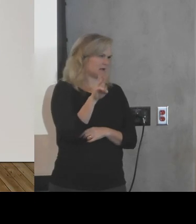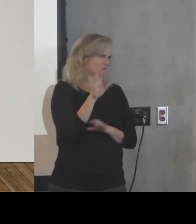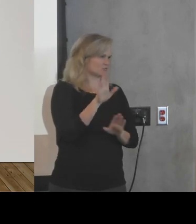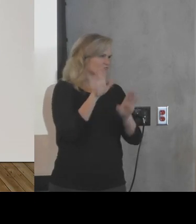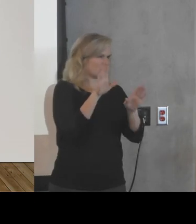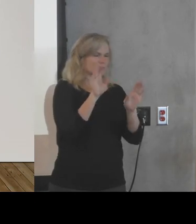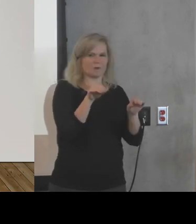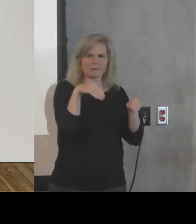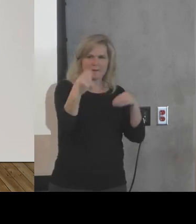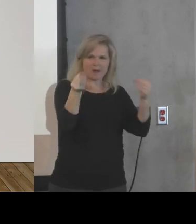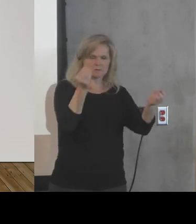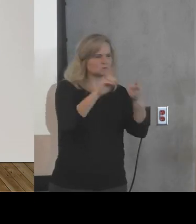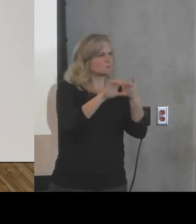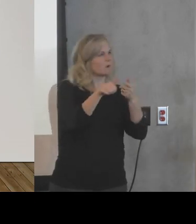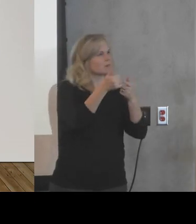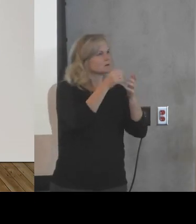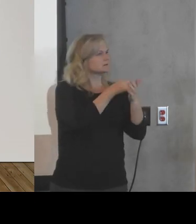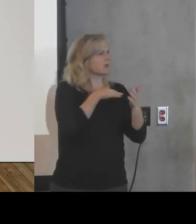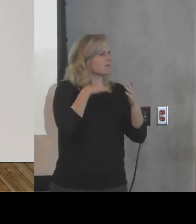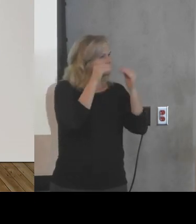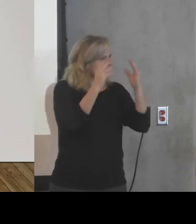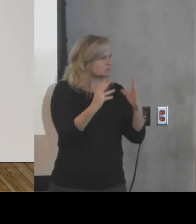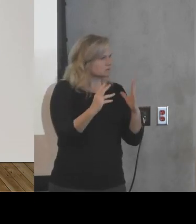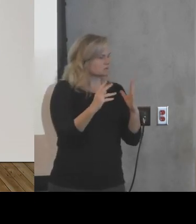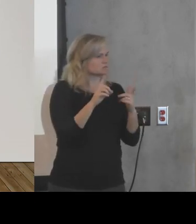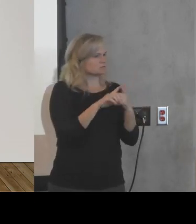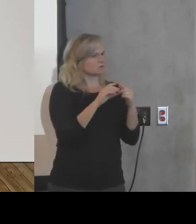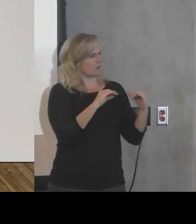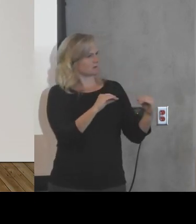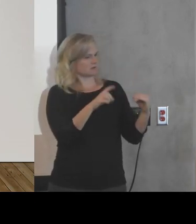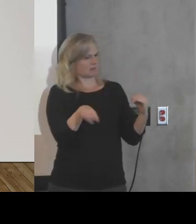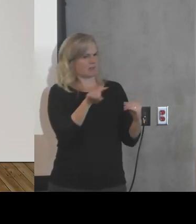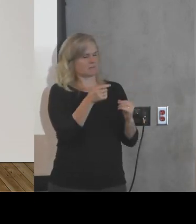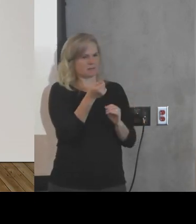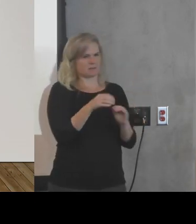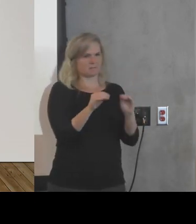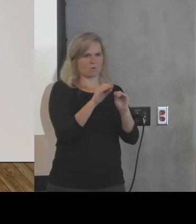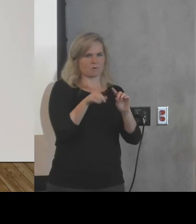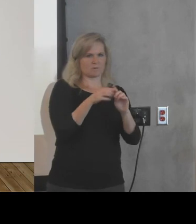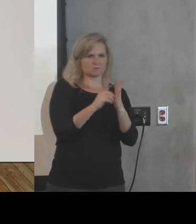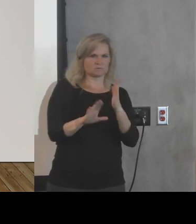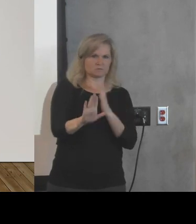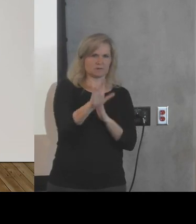staff, parents, teachers, just to educate them a bit more on students' needs.